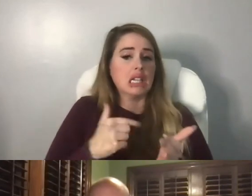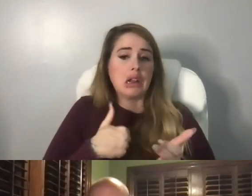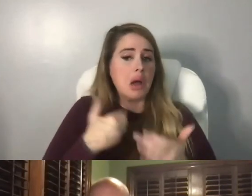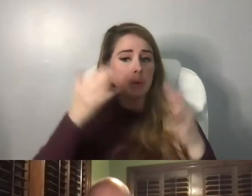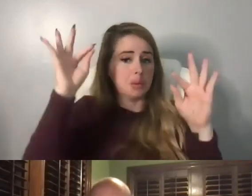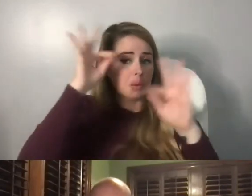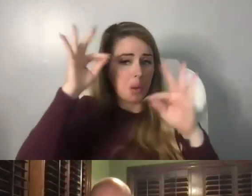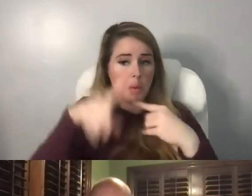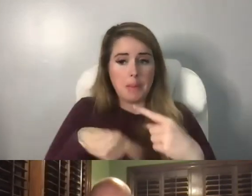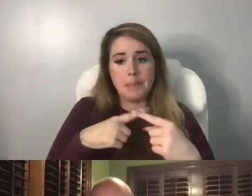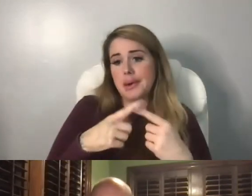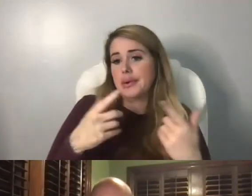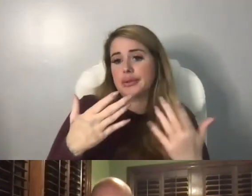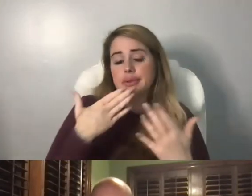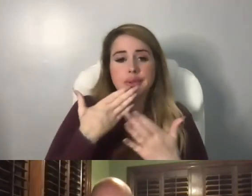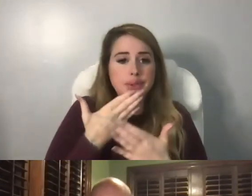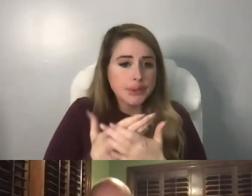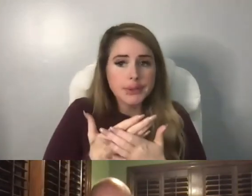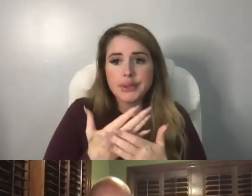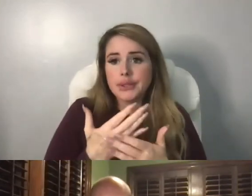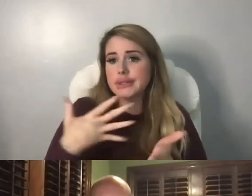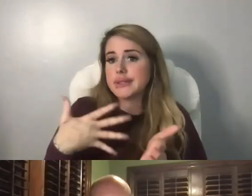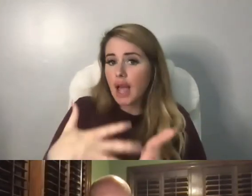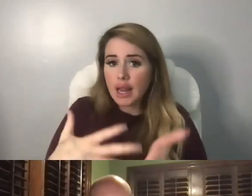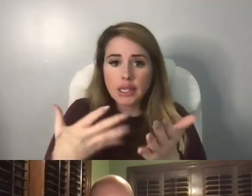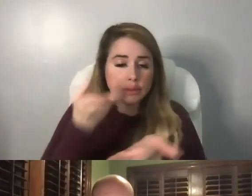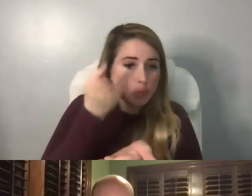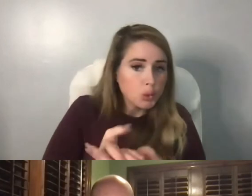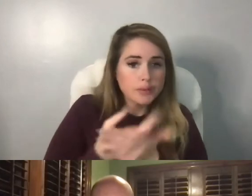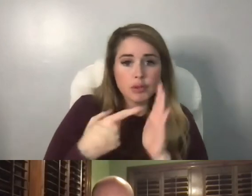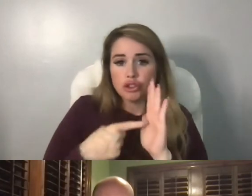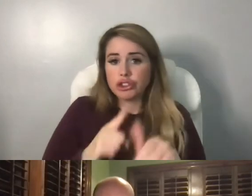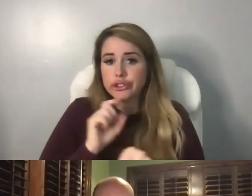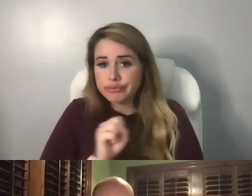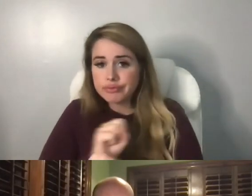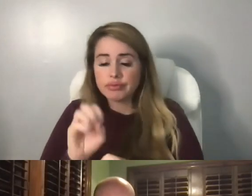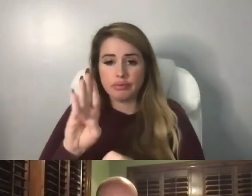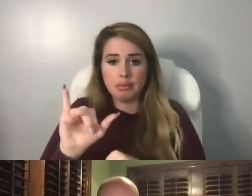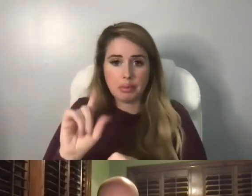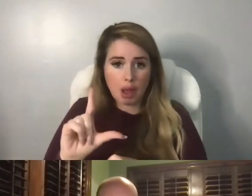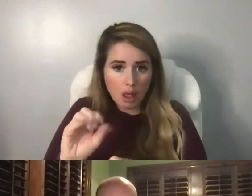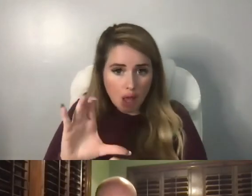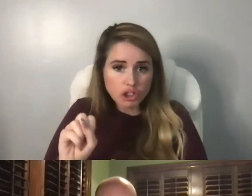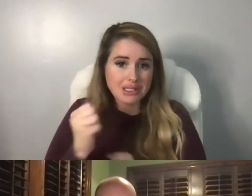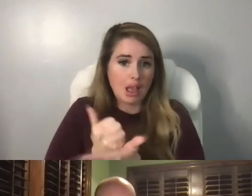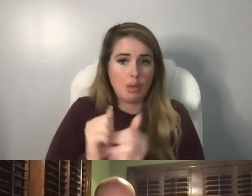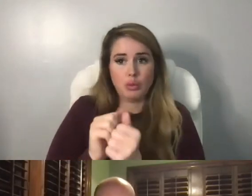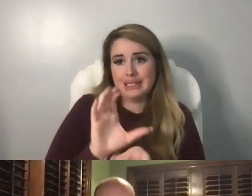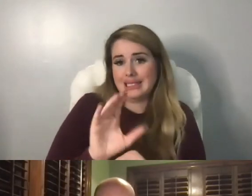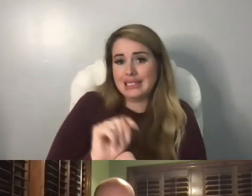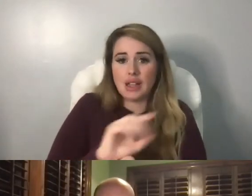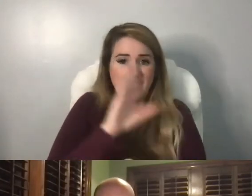any good level 1 studies that support the use of biologics for carpal tunnel syndrome, but I'd